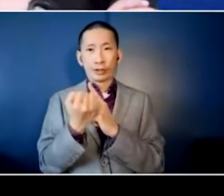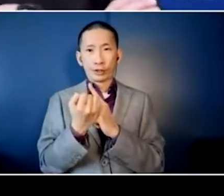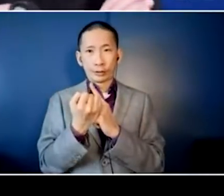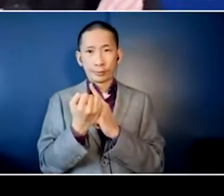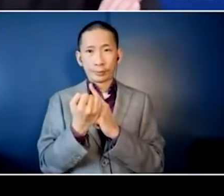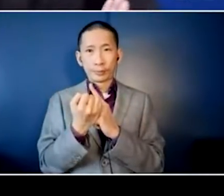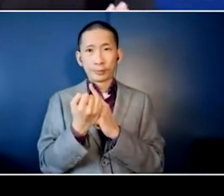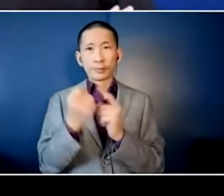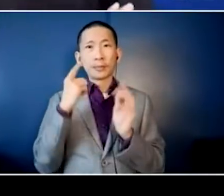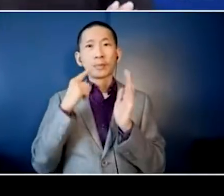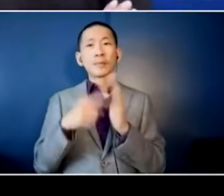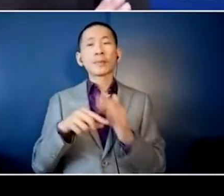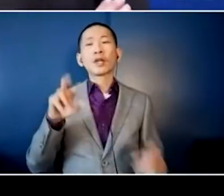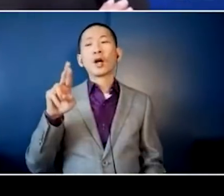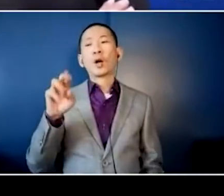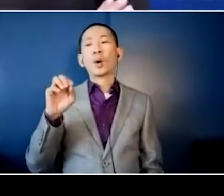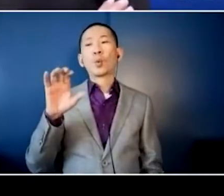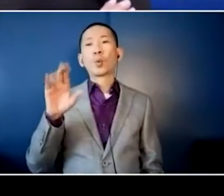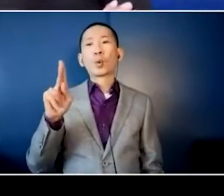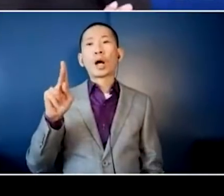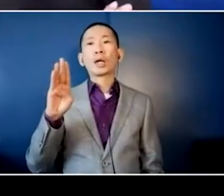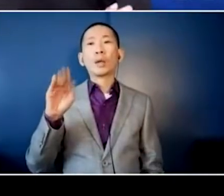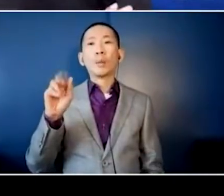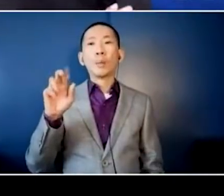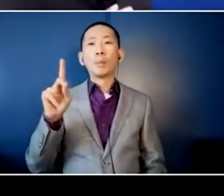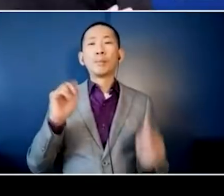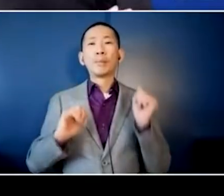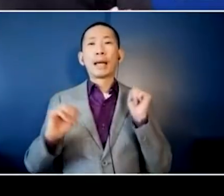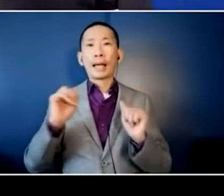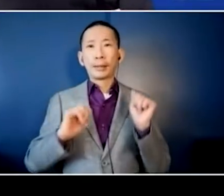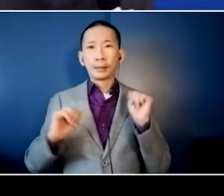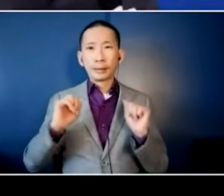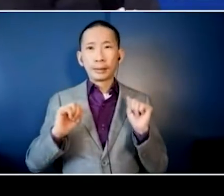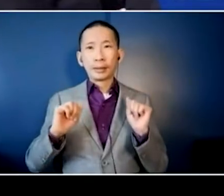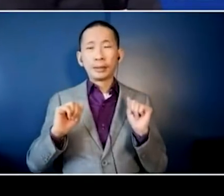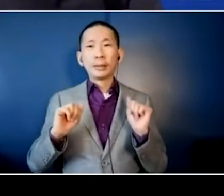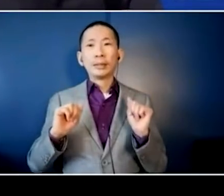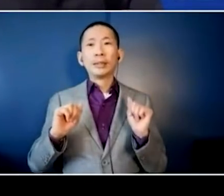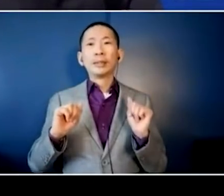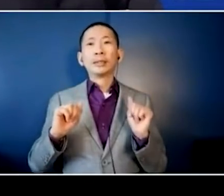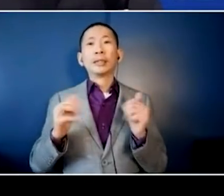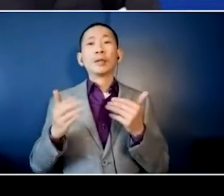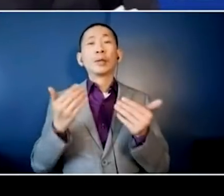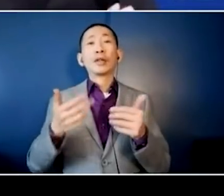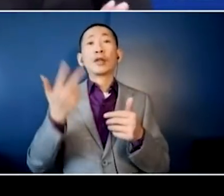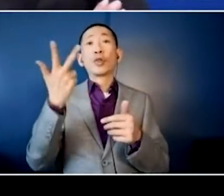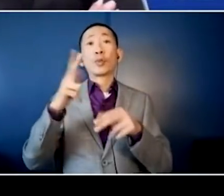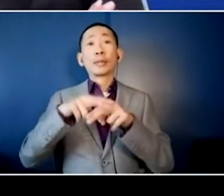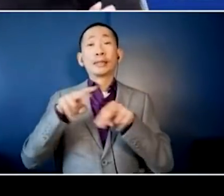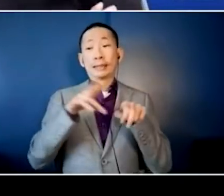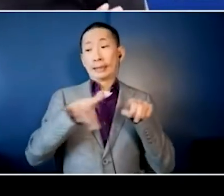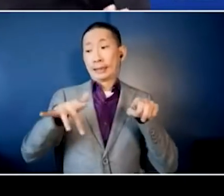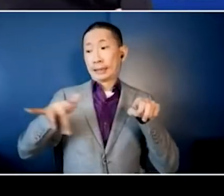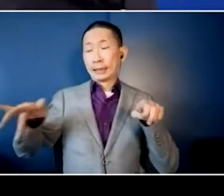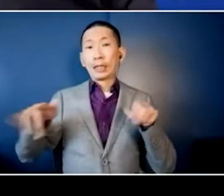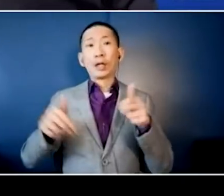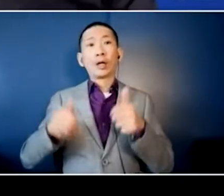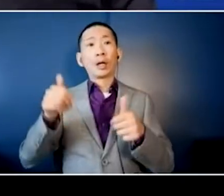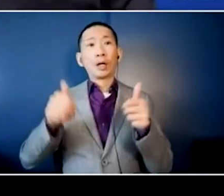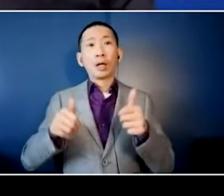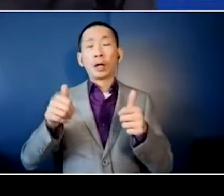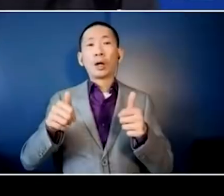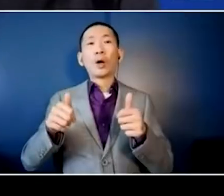rock band performance and trying to determine whether you're 3 seats apart, what kind of ventilation, et cetera, et